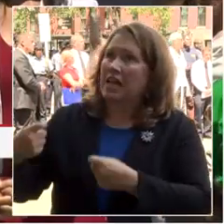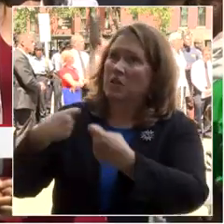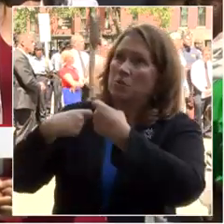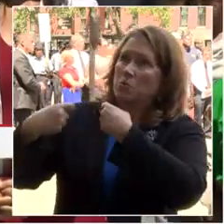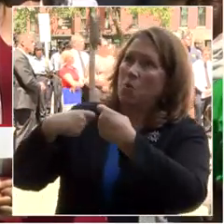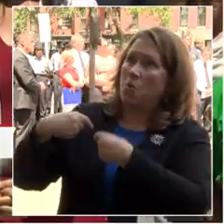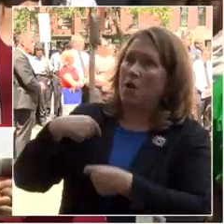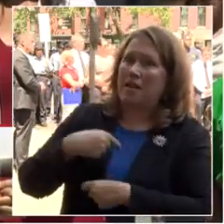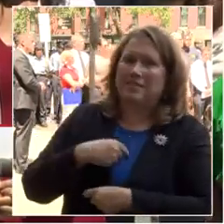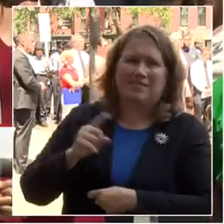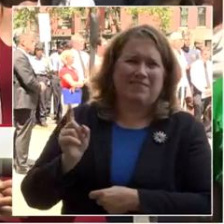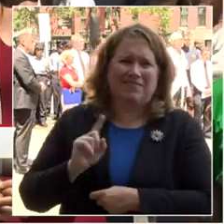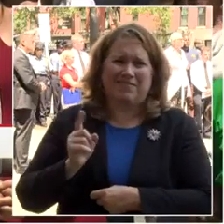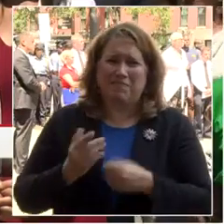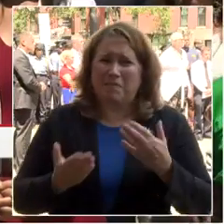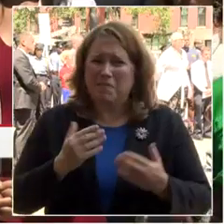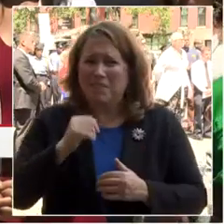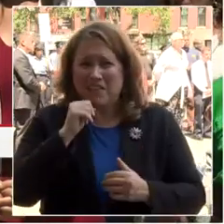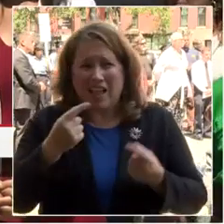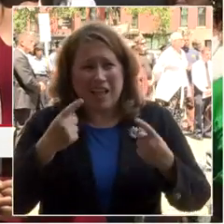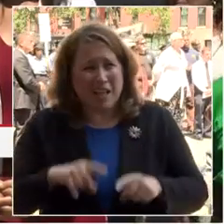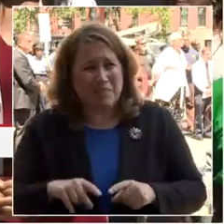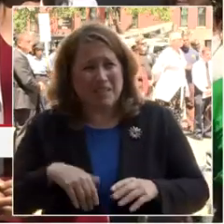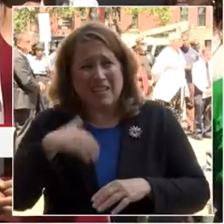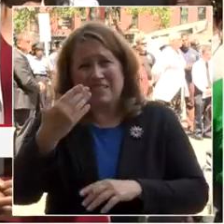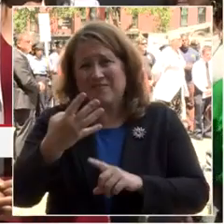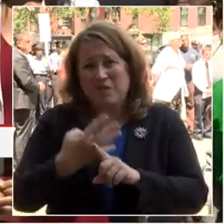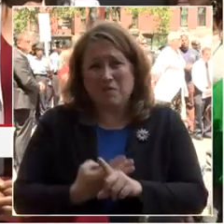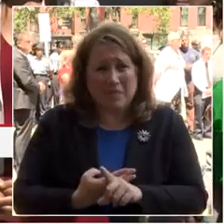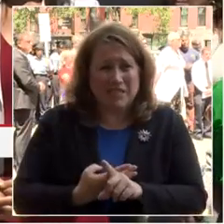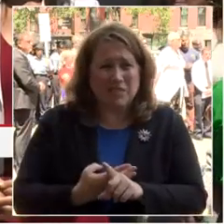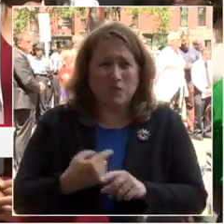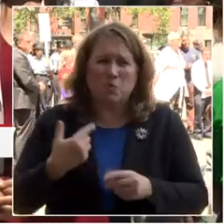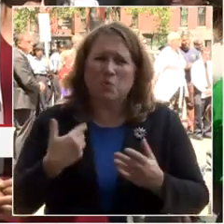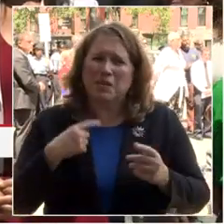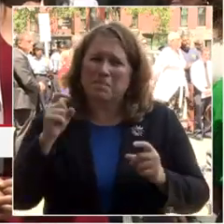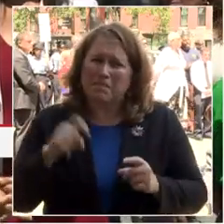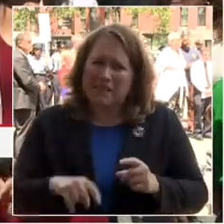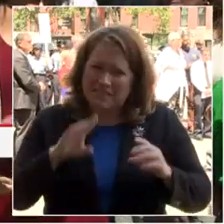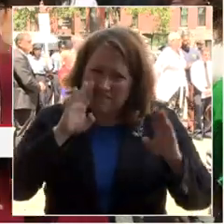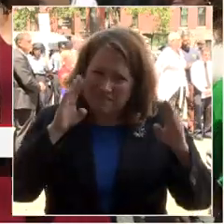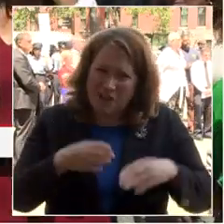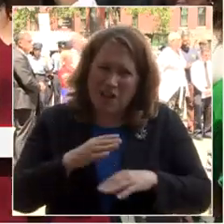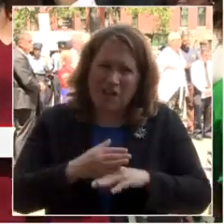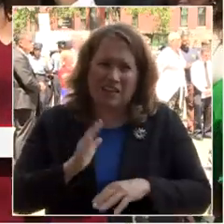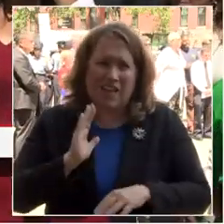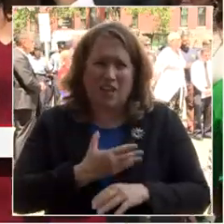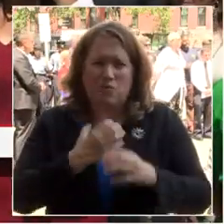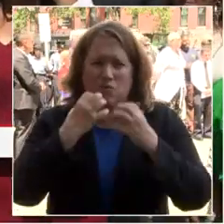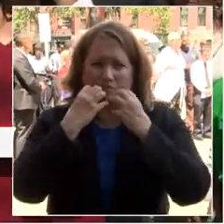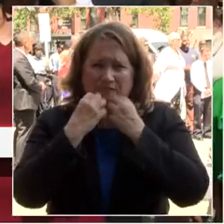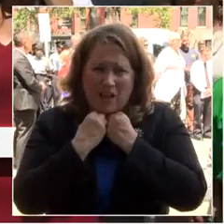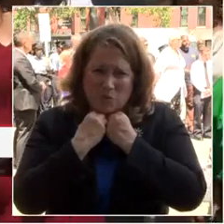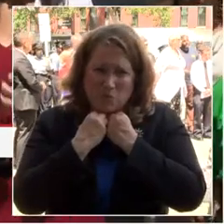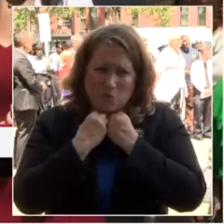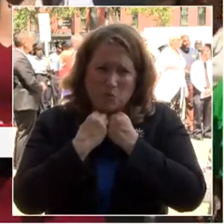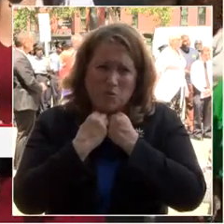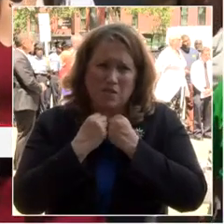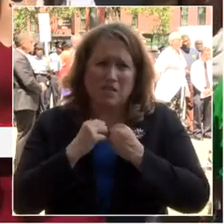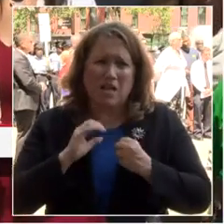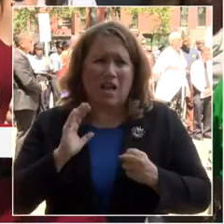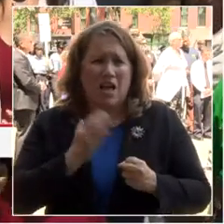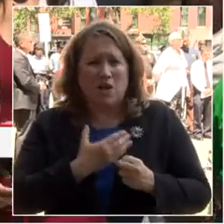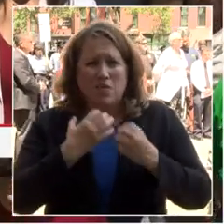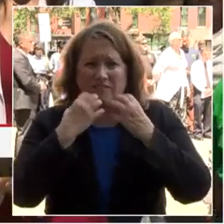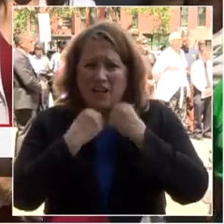have it done in the next 4 months. So what we have to stay focused on is our values, and our values are that we